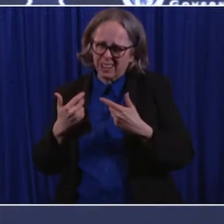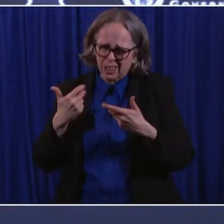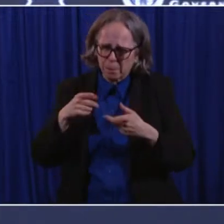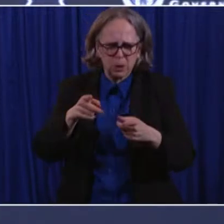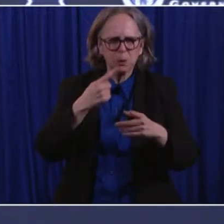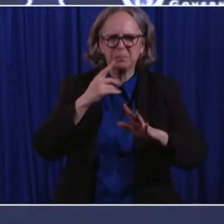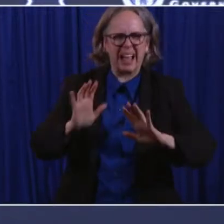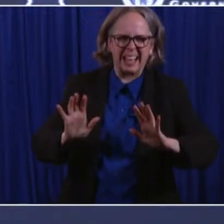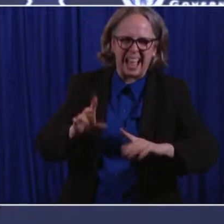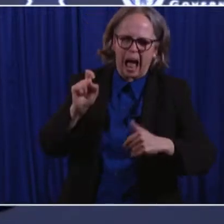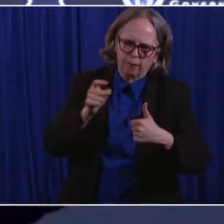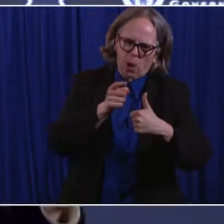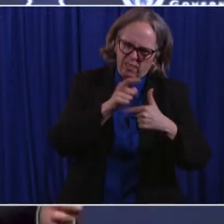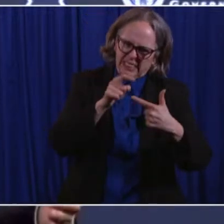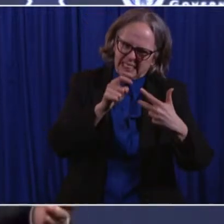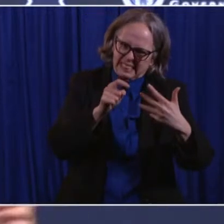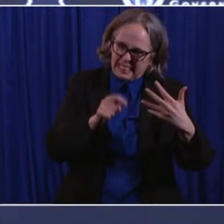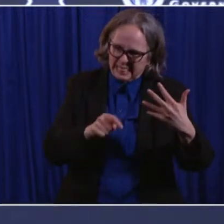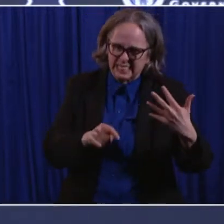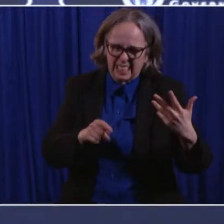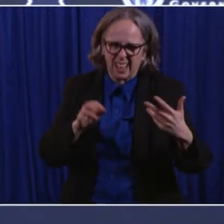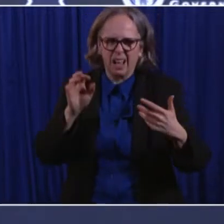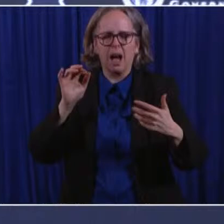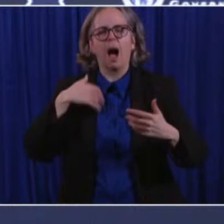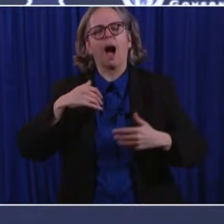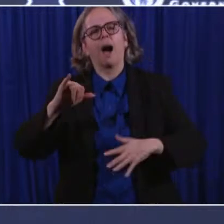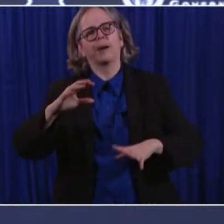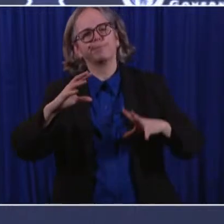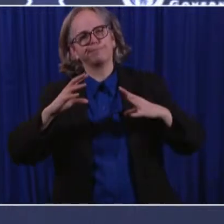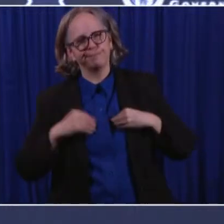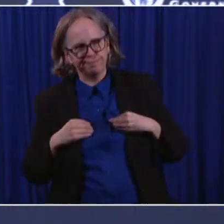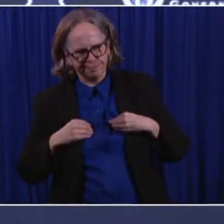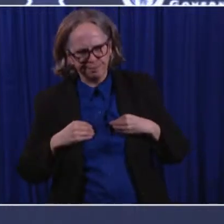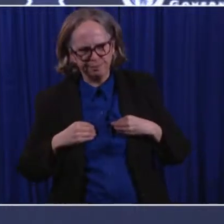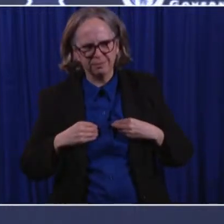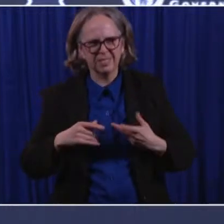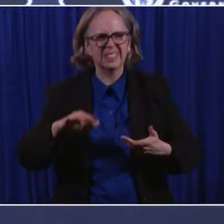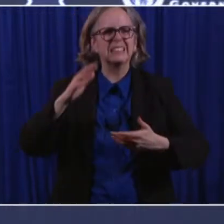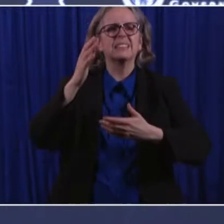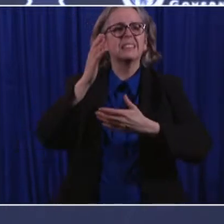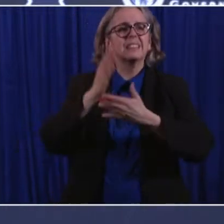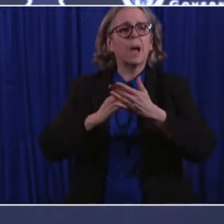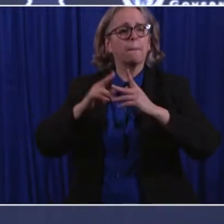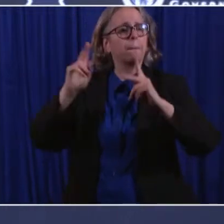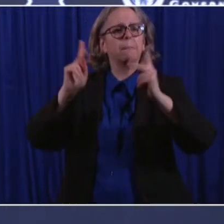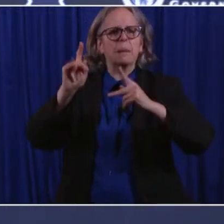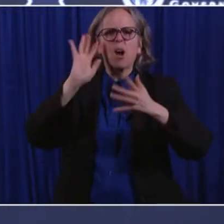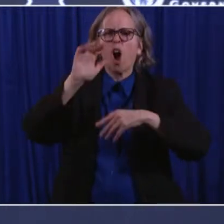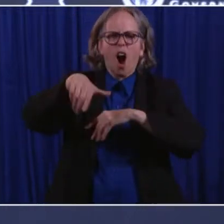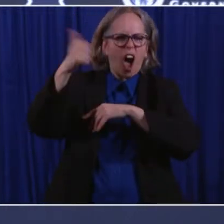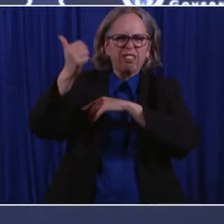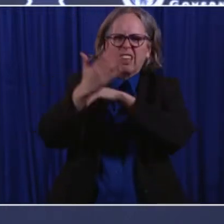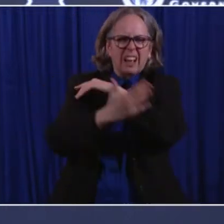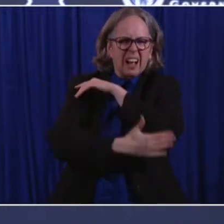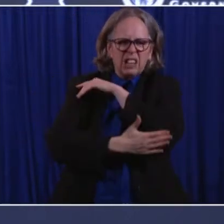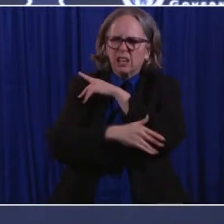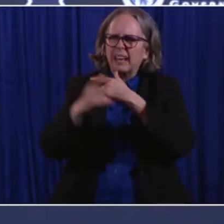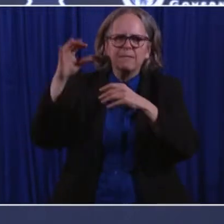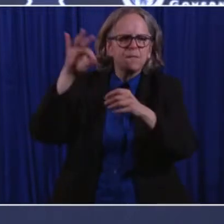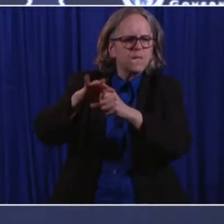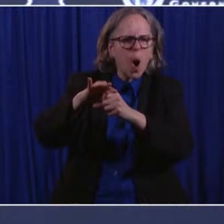happen, particularly overseas ballots, it doesn't give you much of an option there. So I don't know if